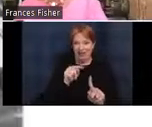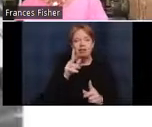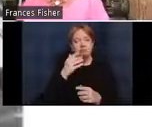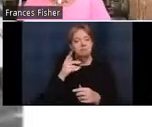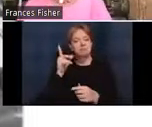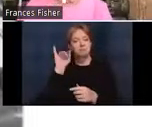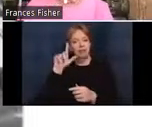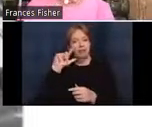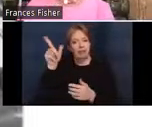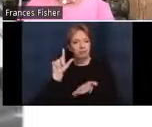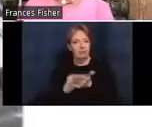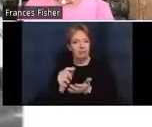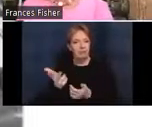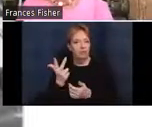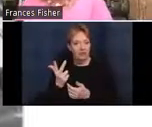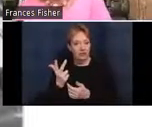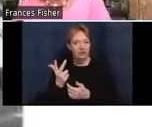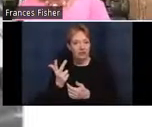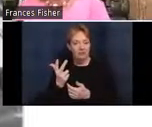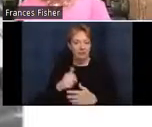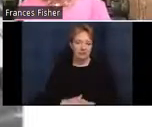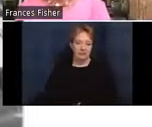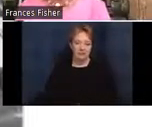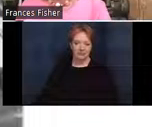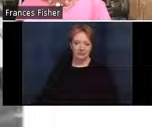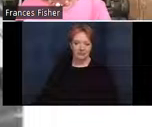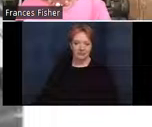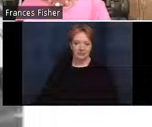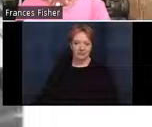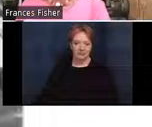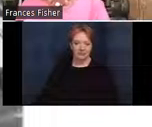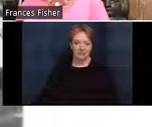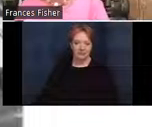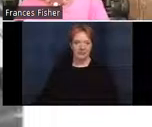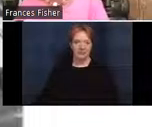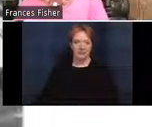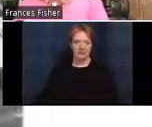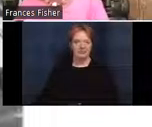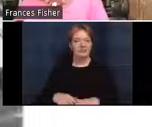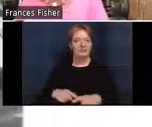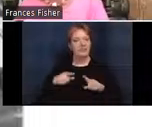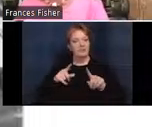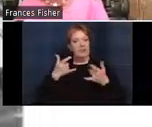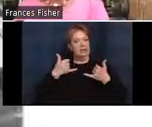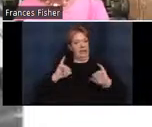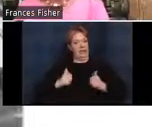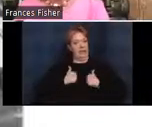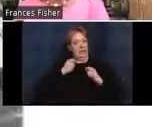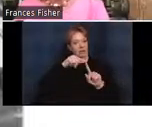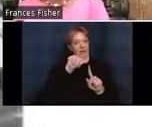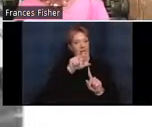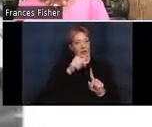them. And before she left Alabama to go to New York